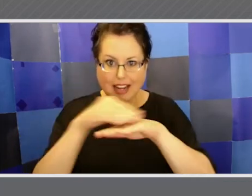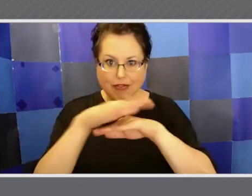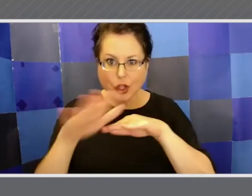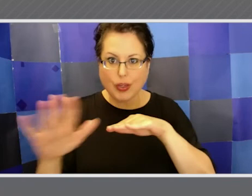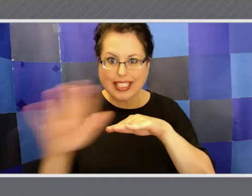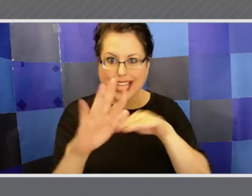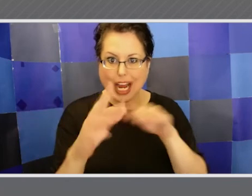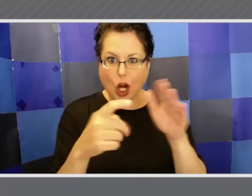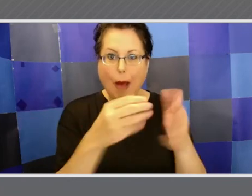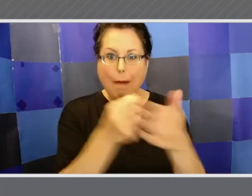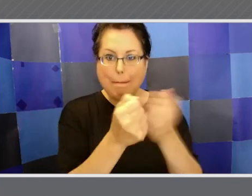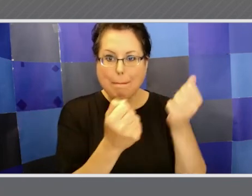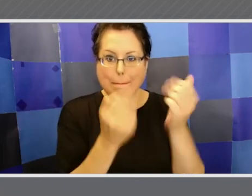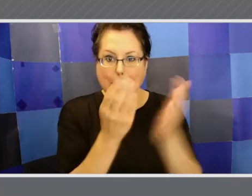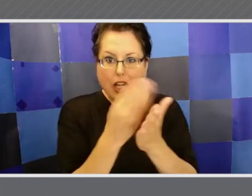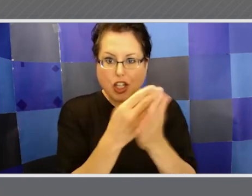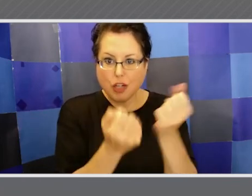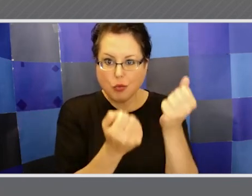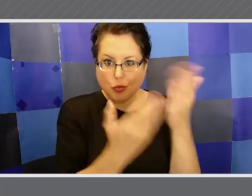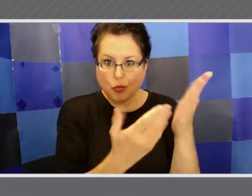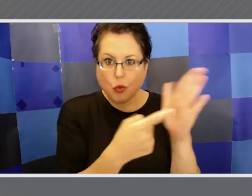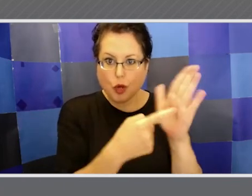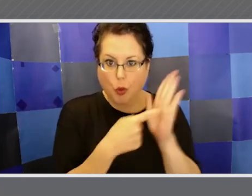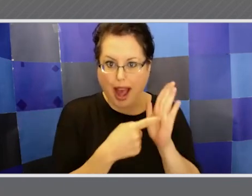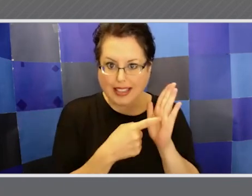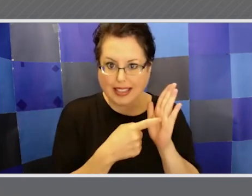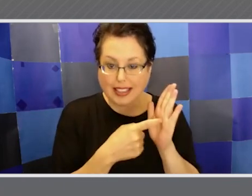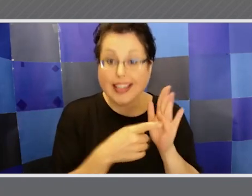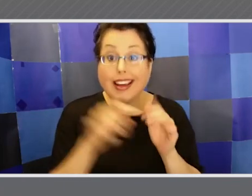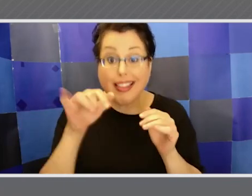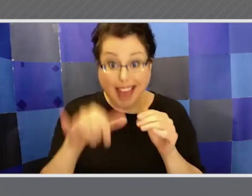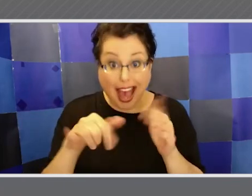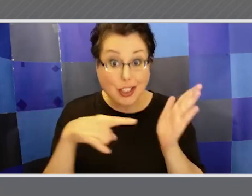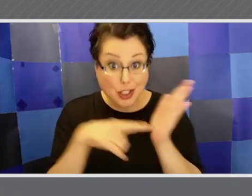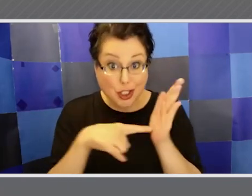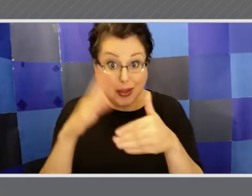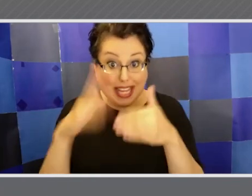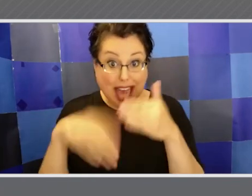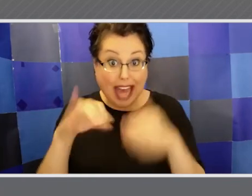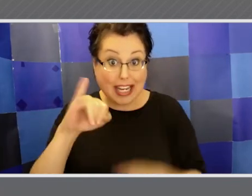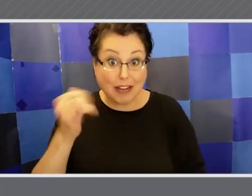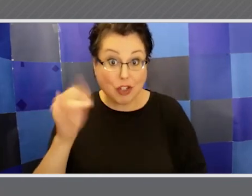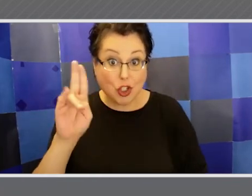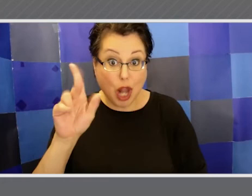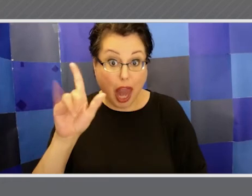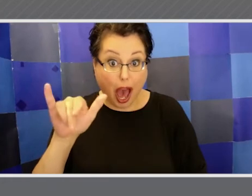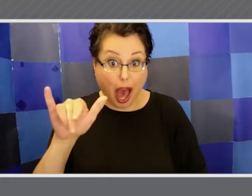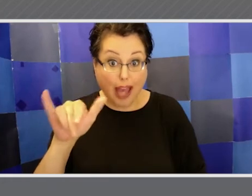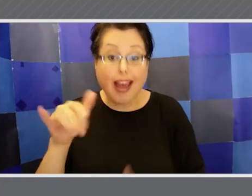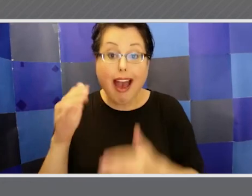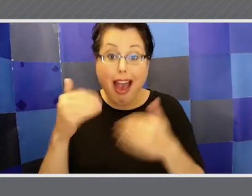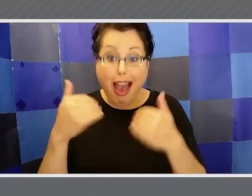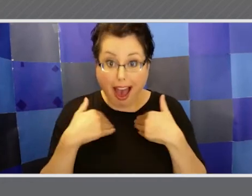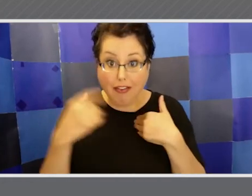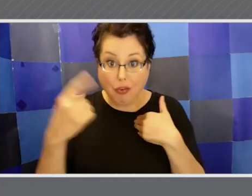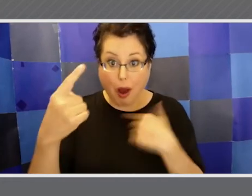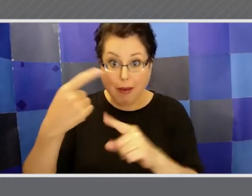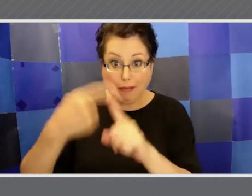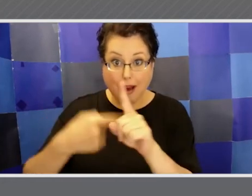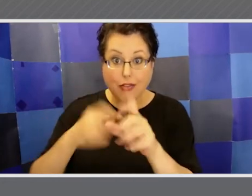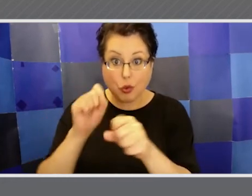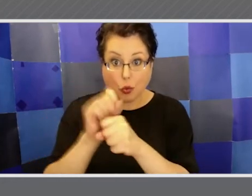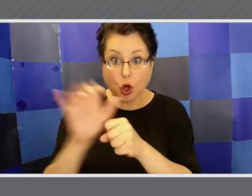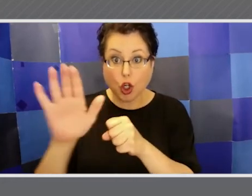budget requests are due at the end of July. So this allows them to work some of your survey results and thoughts and